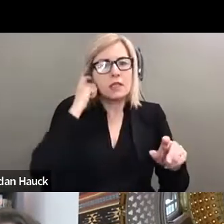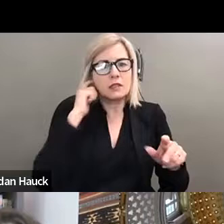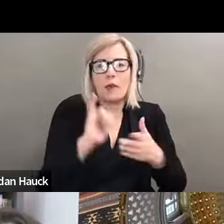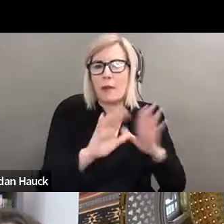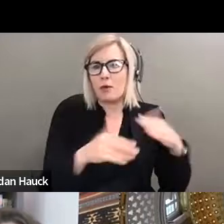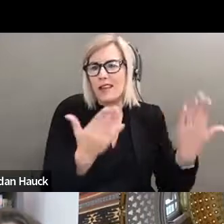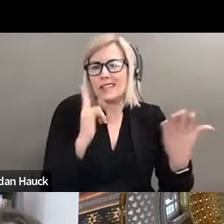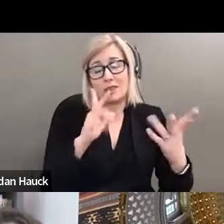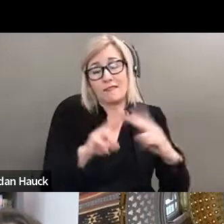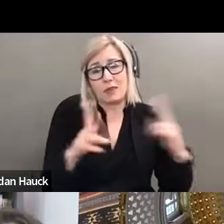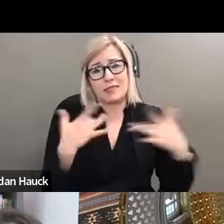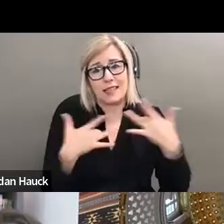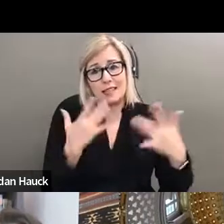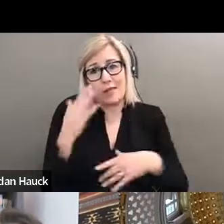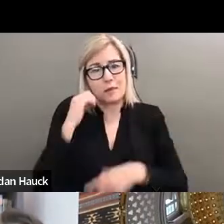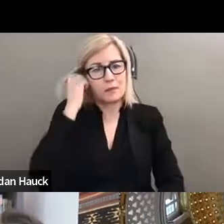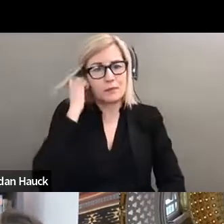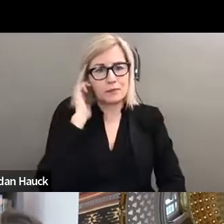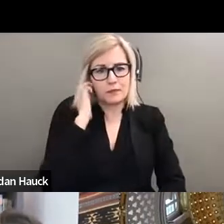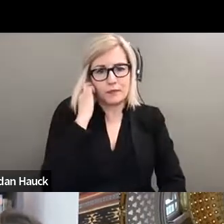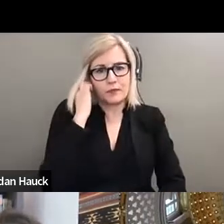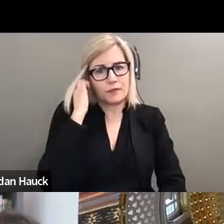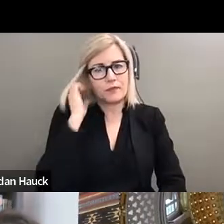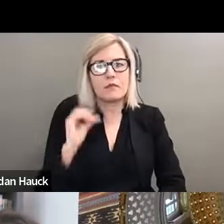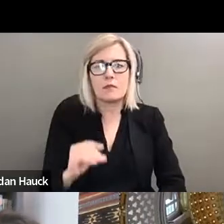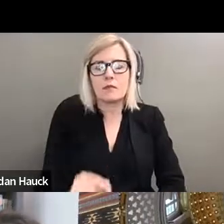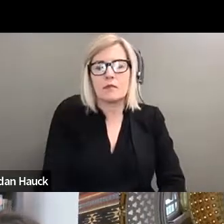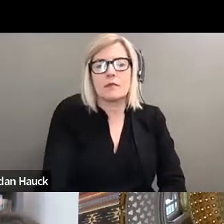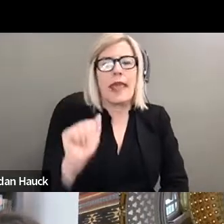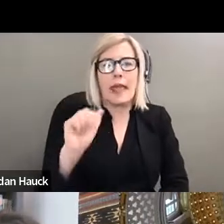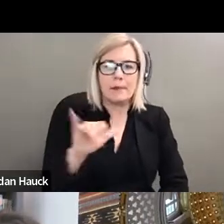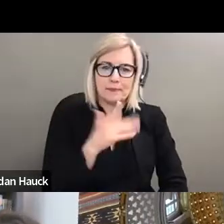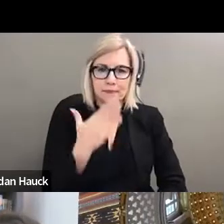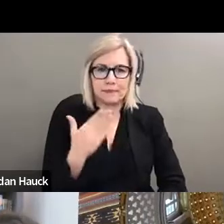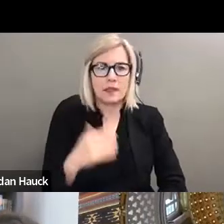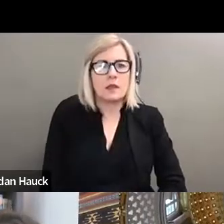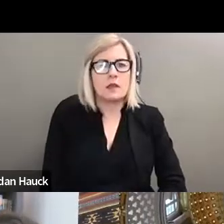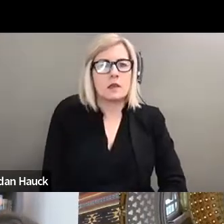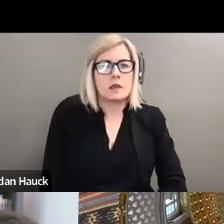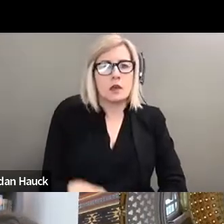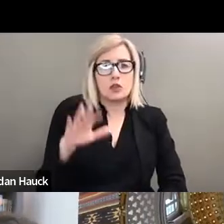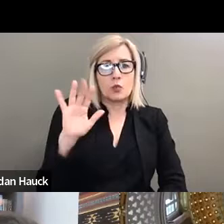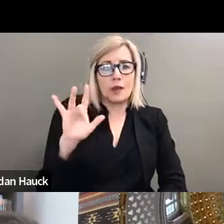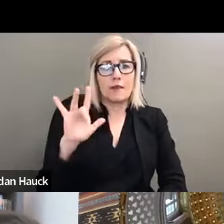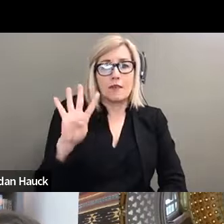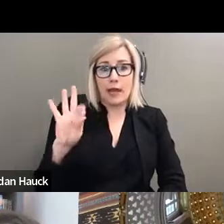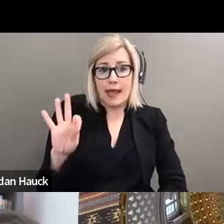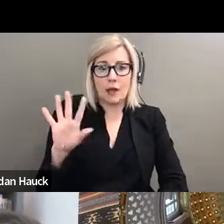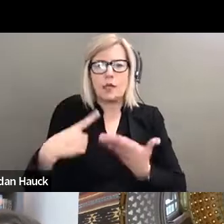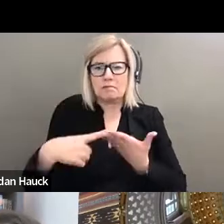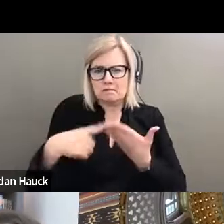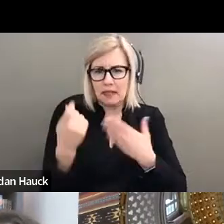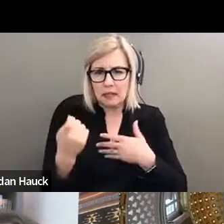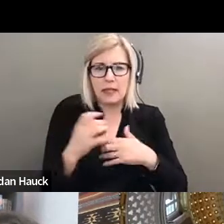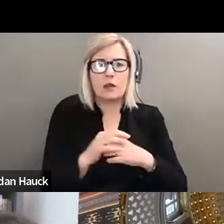exciting, I think. So thank you. Thanks, Bill. House File 2549, we've talked about a little bit